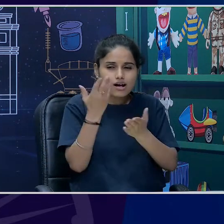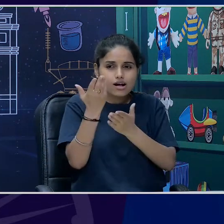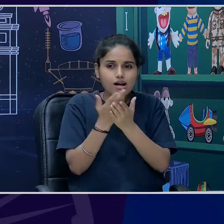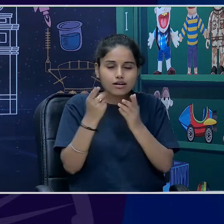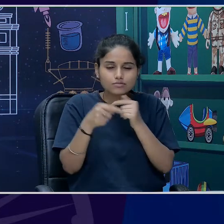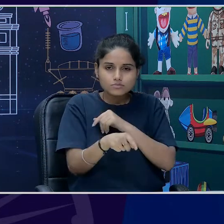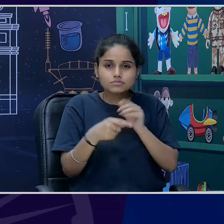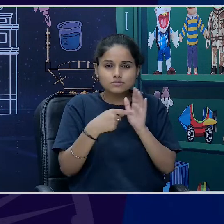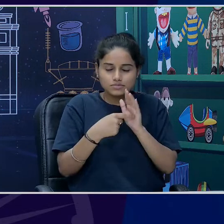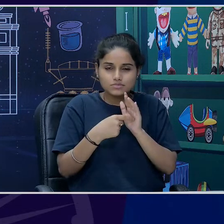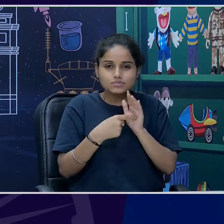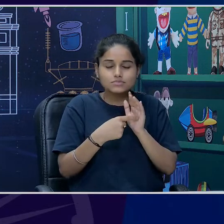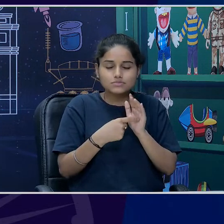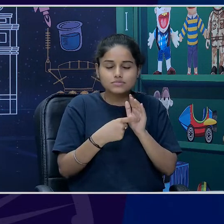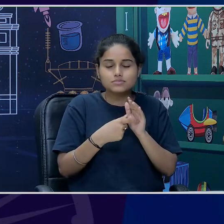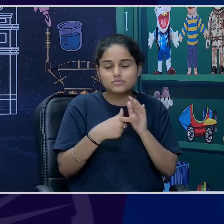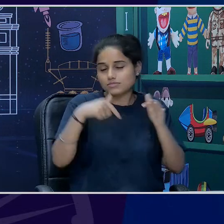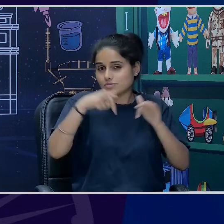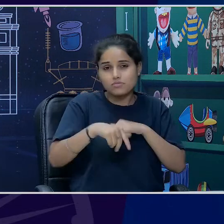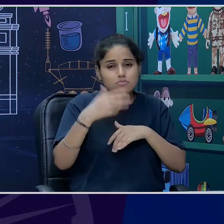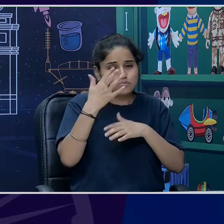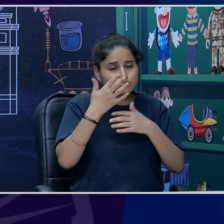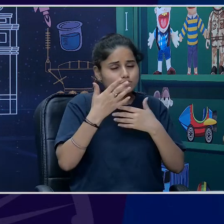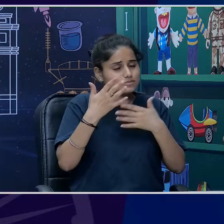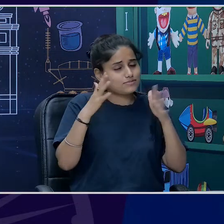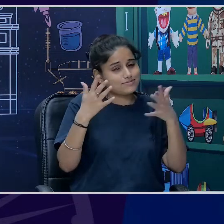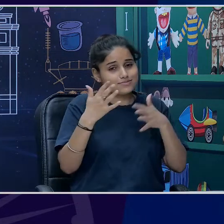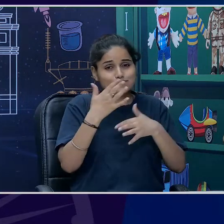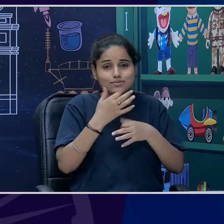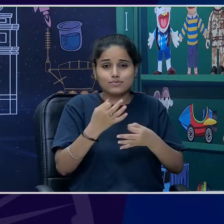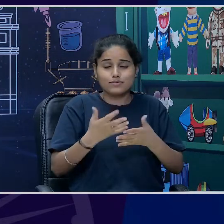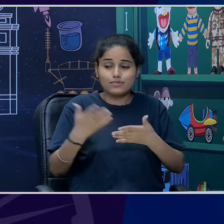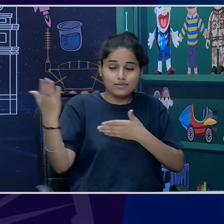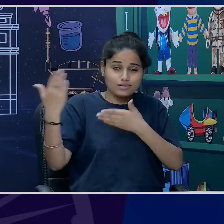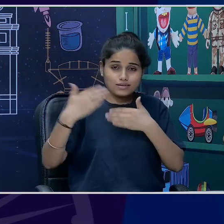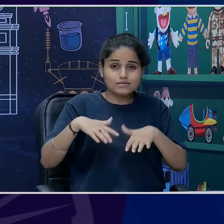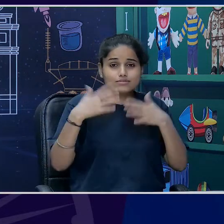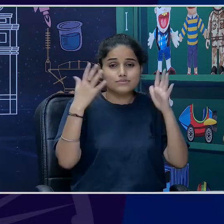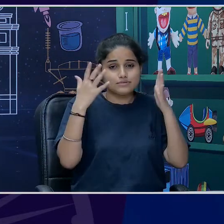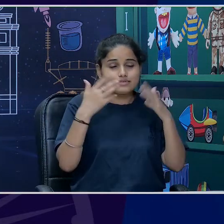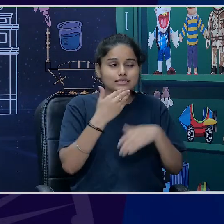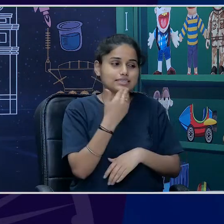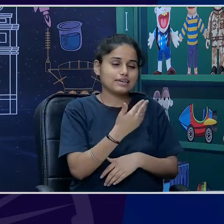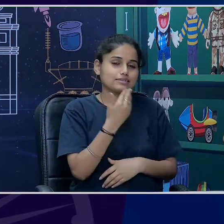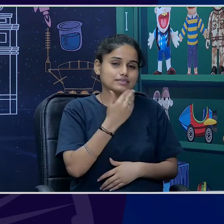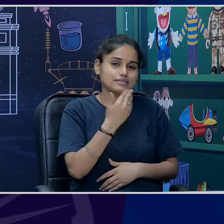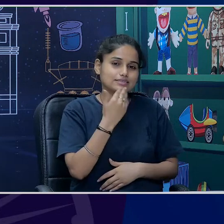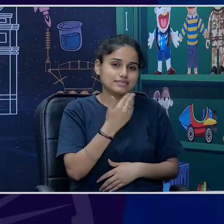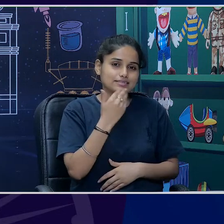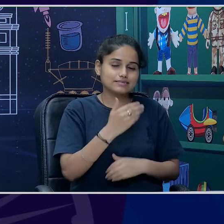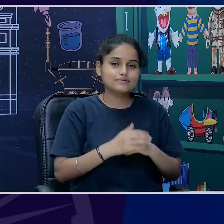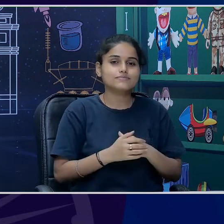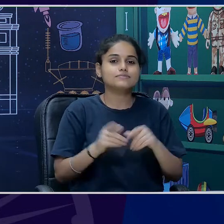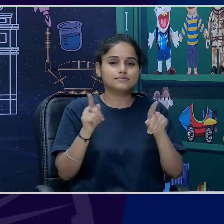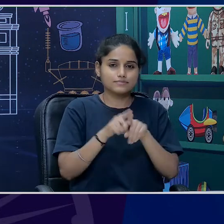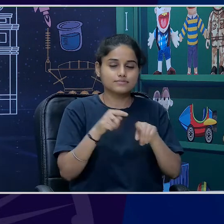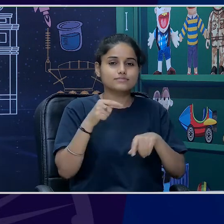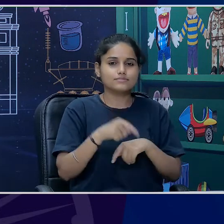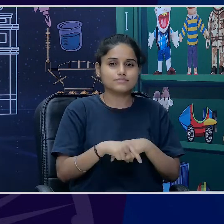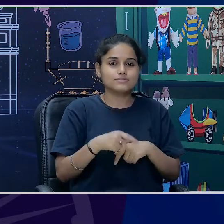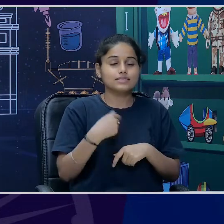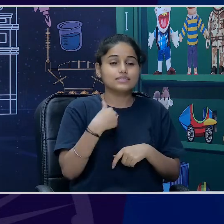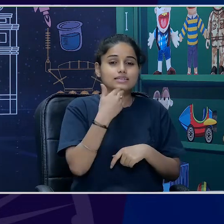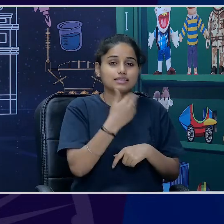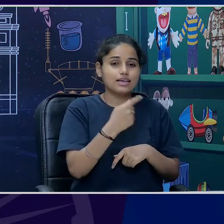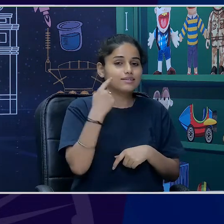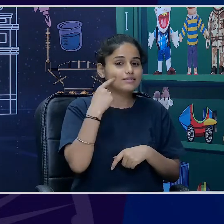session. It is really a pleasure having you today here. Thank you so much, ma'am. Thank you so much. And I thank